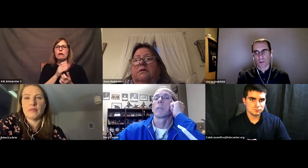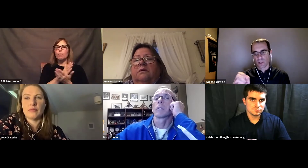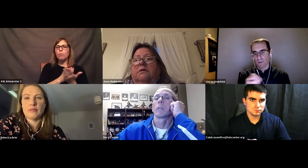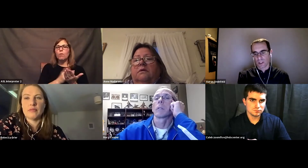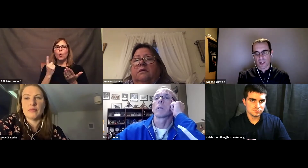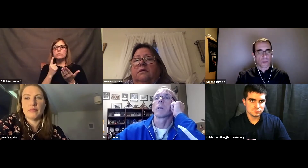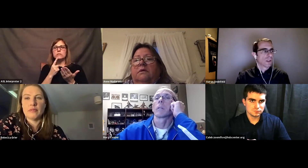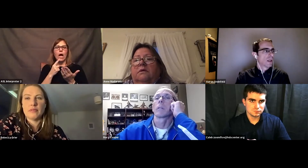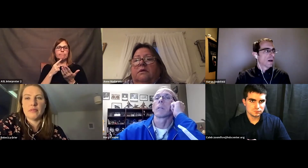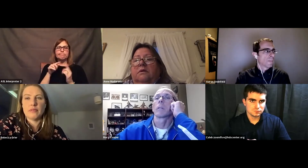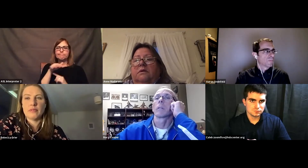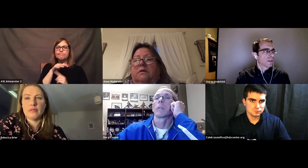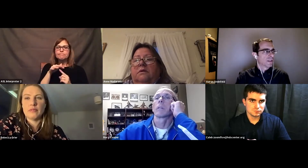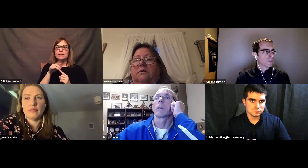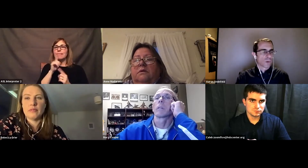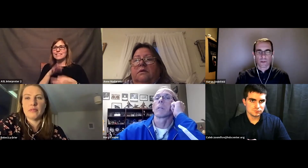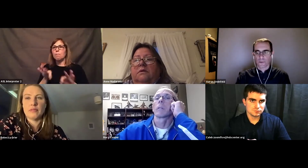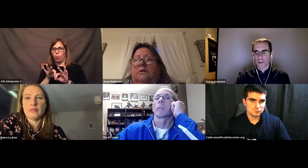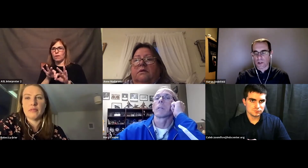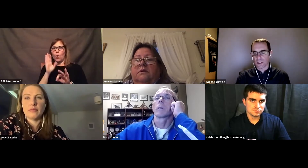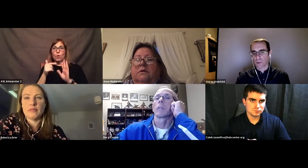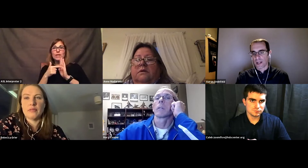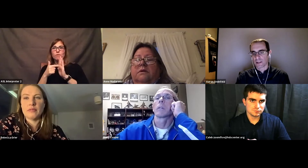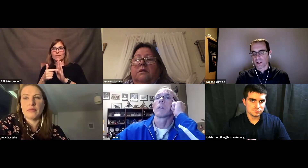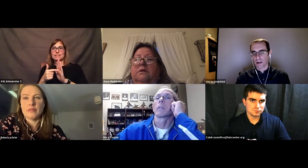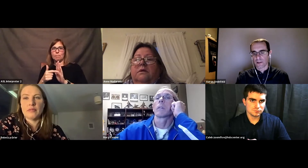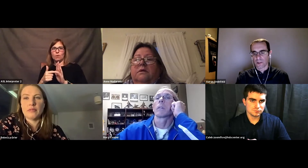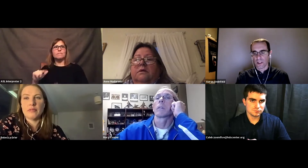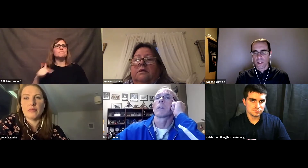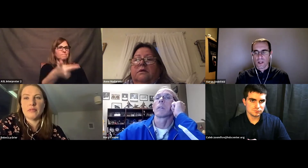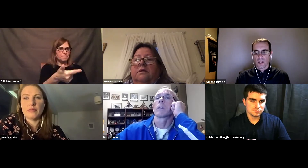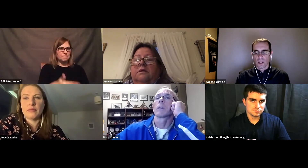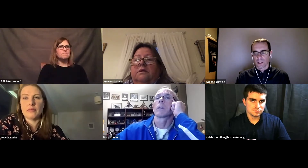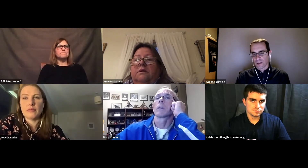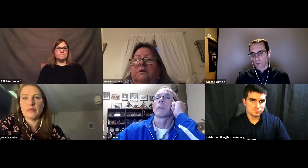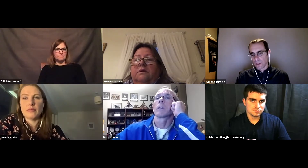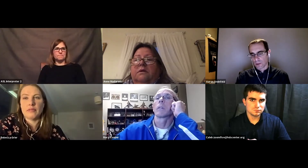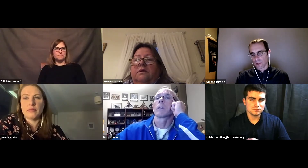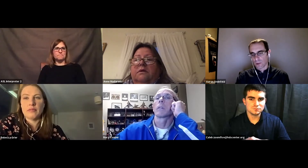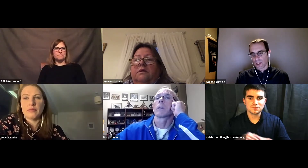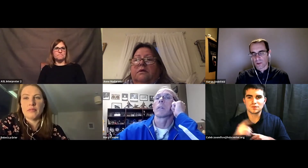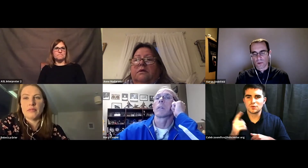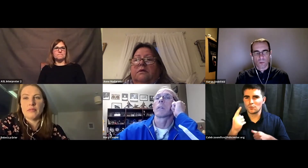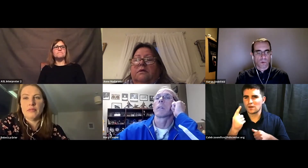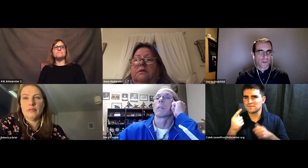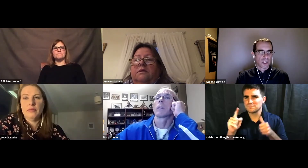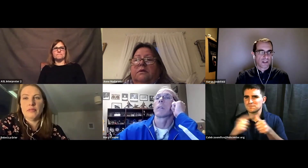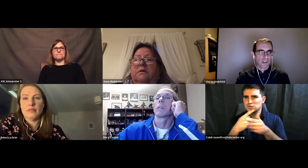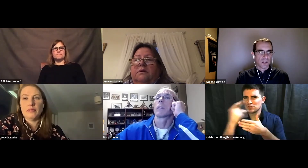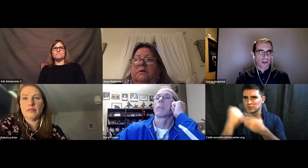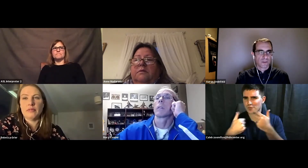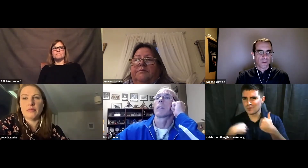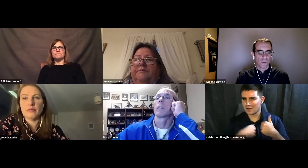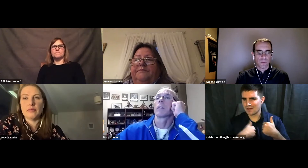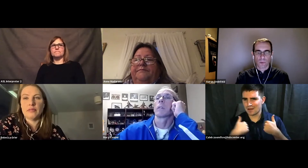important. So I'll give you an example. In one of the first projects we had in the RERC, and accessible public transportation was the